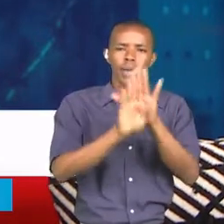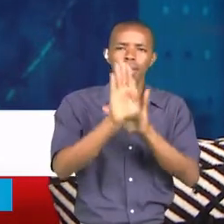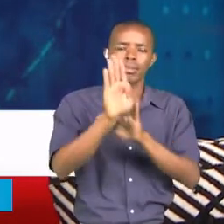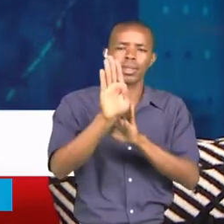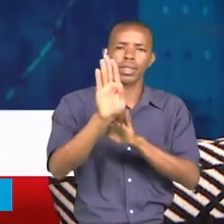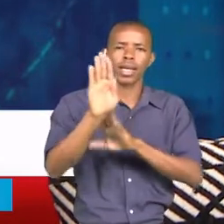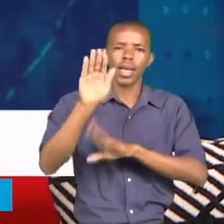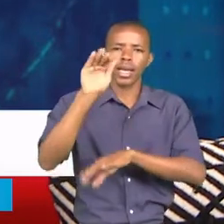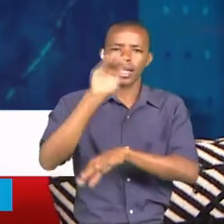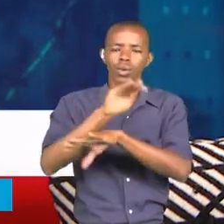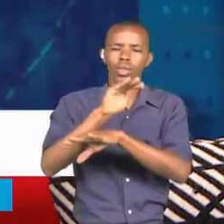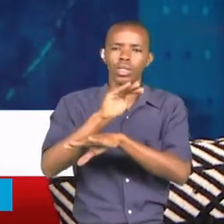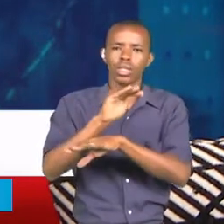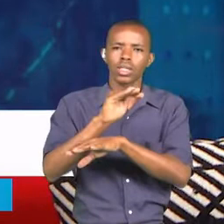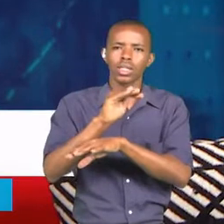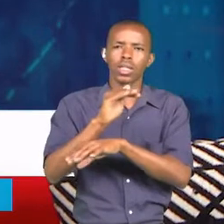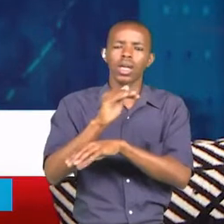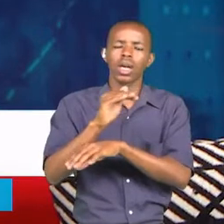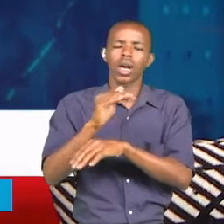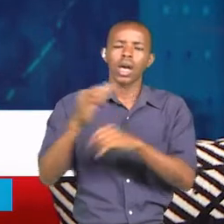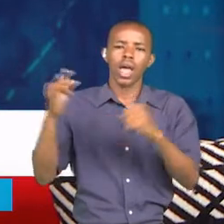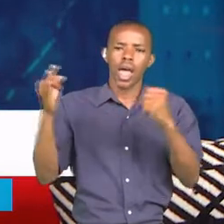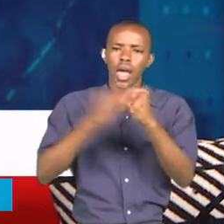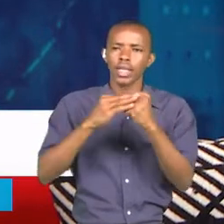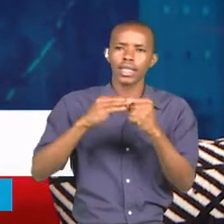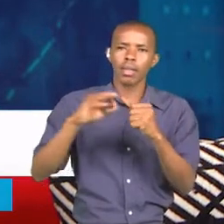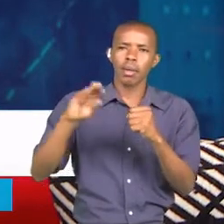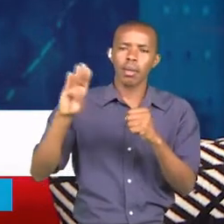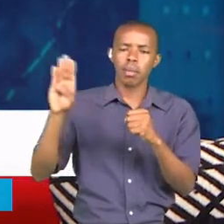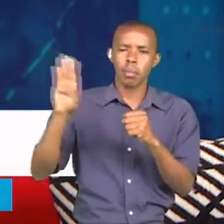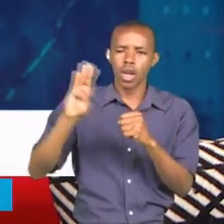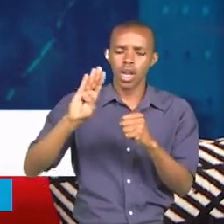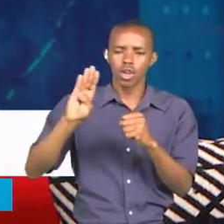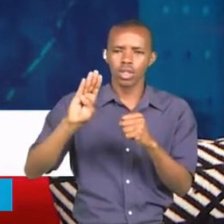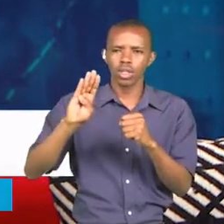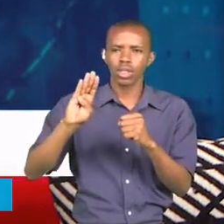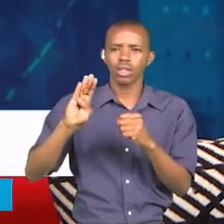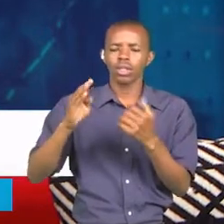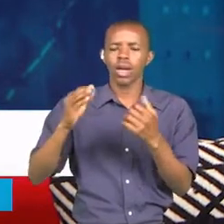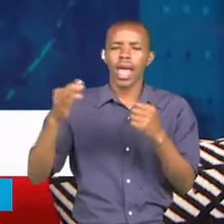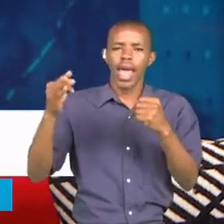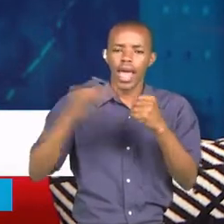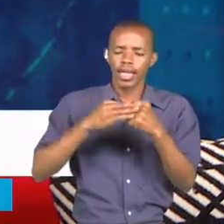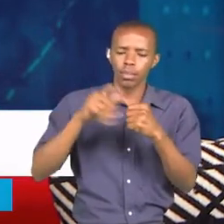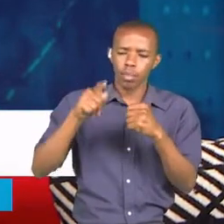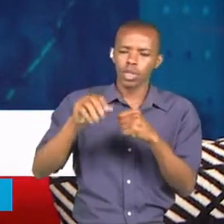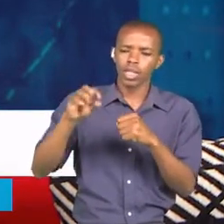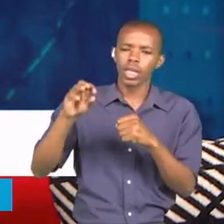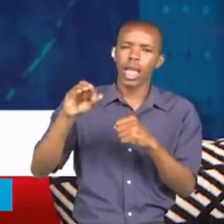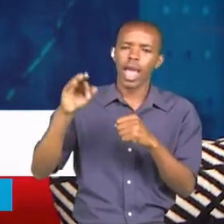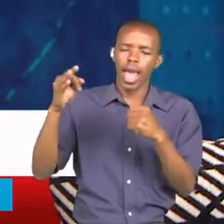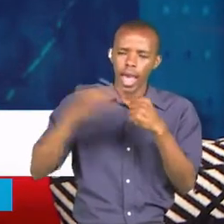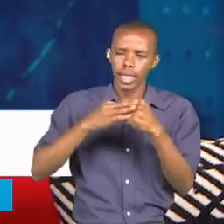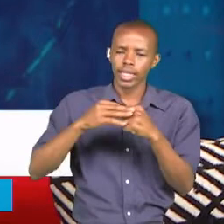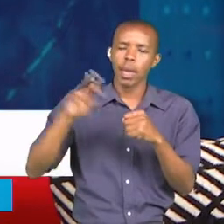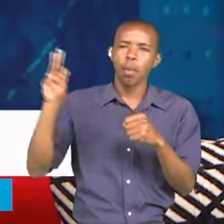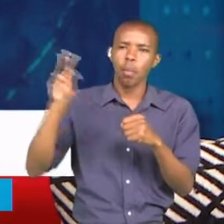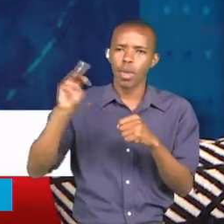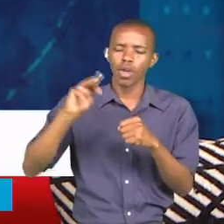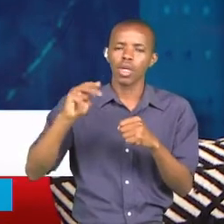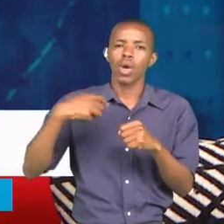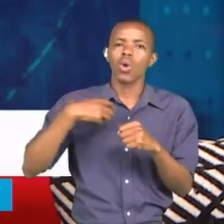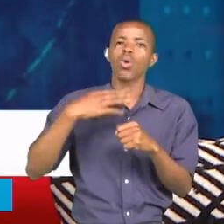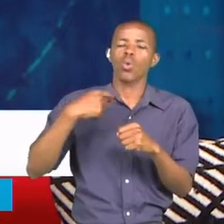about 8 million CHF, which is like 800 million Kenya shillings, 8.8 million CHF. And what we want to